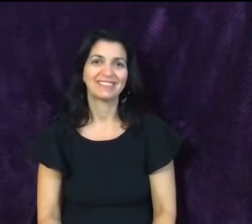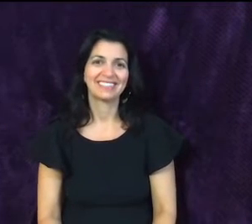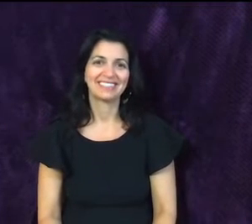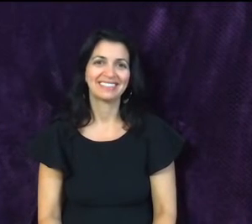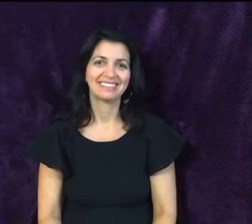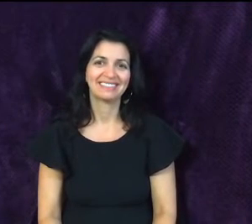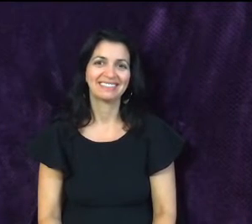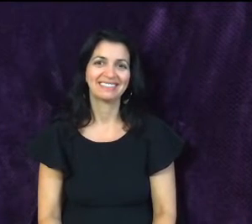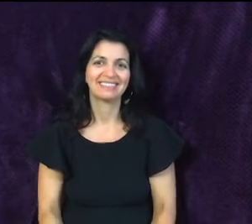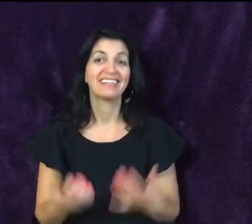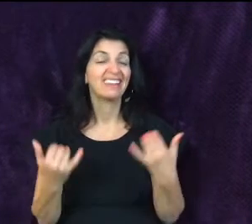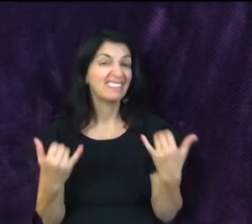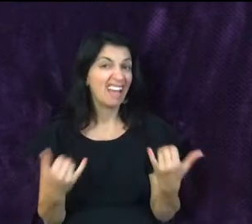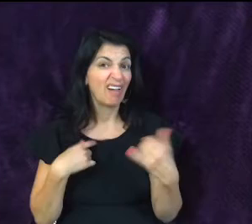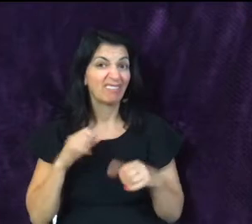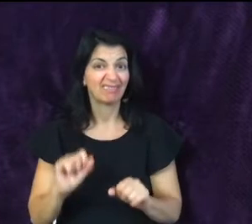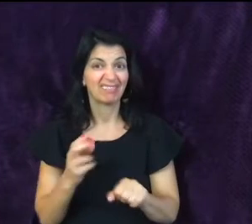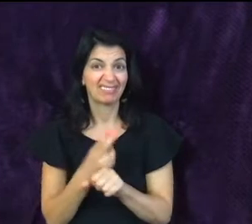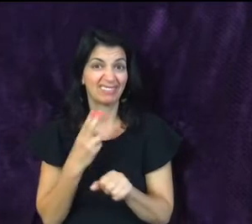Now I can use a stick